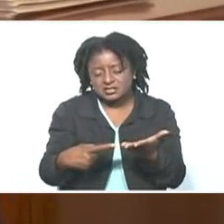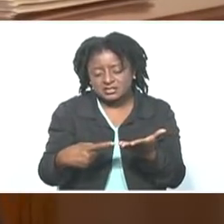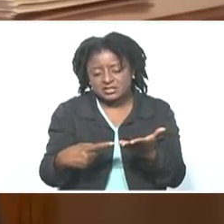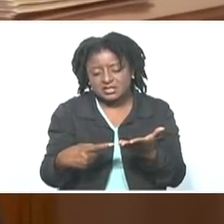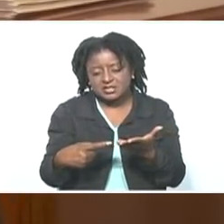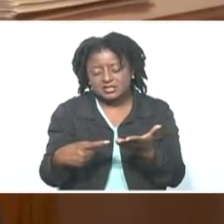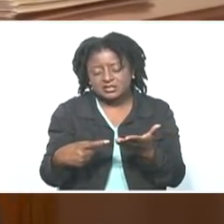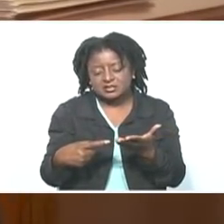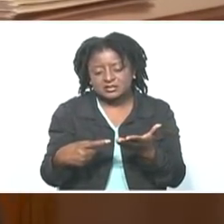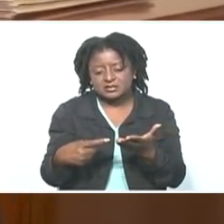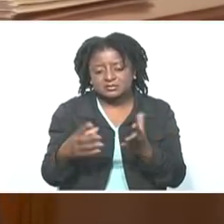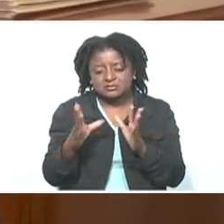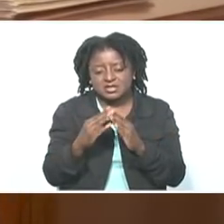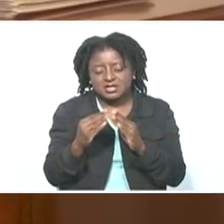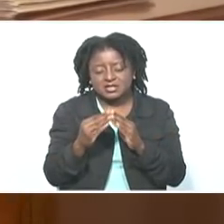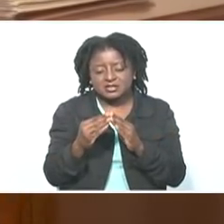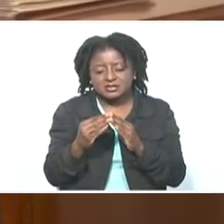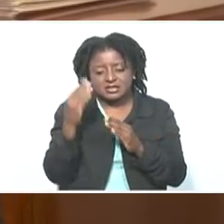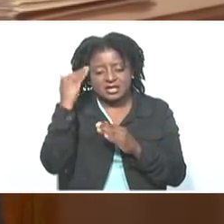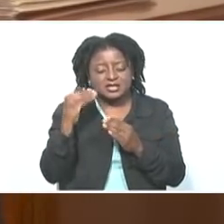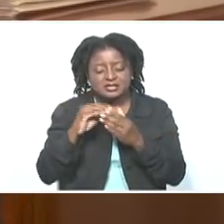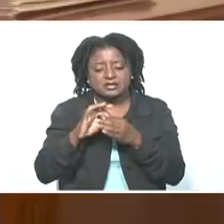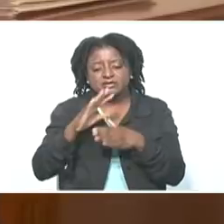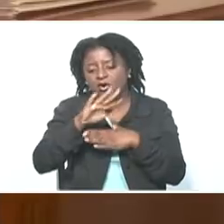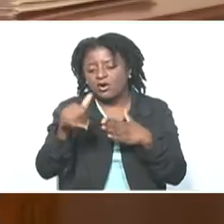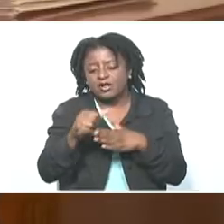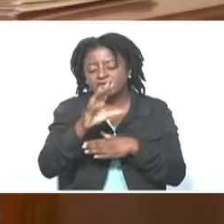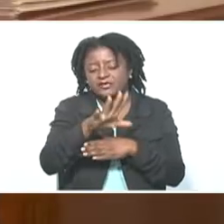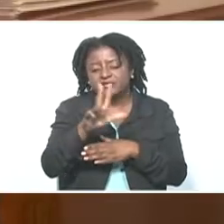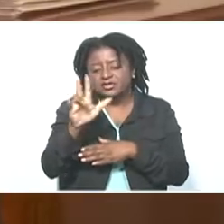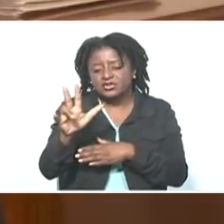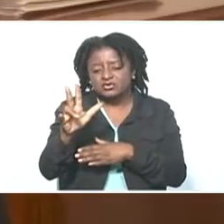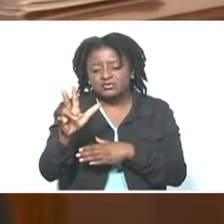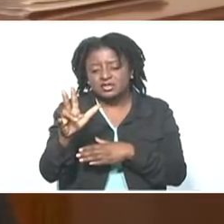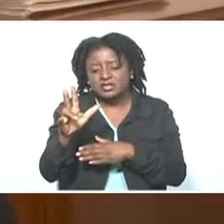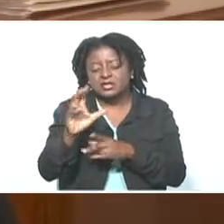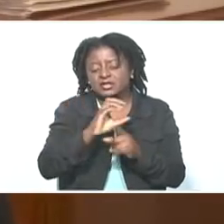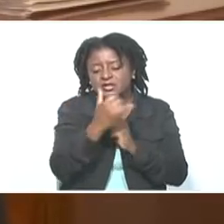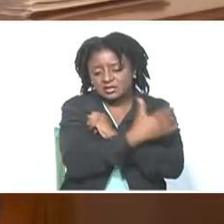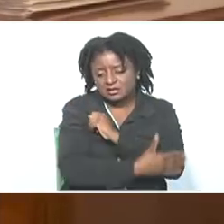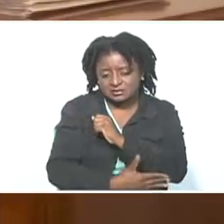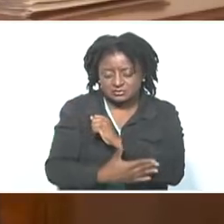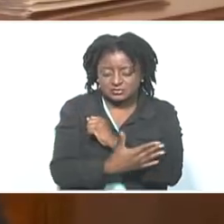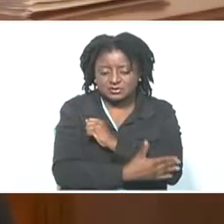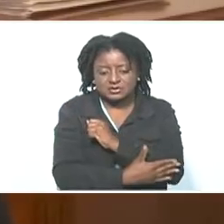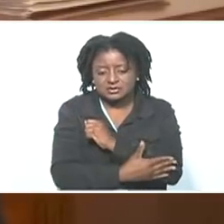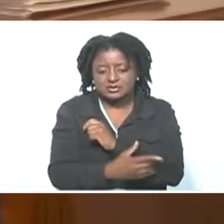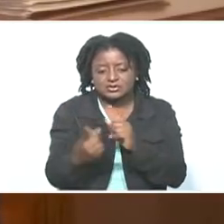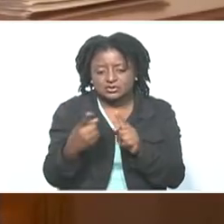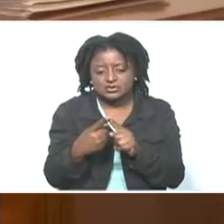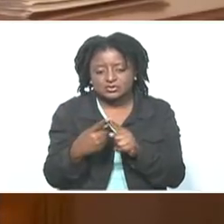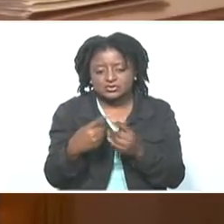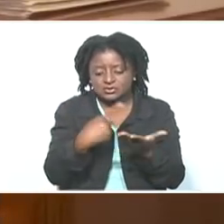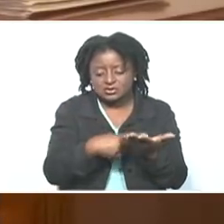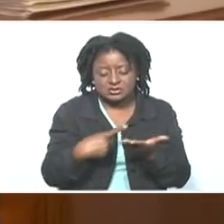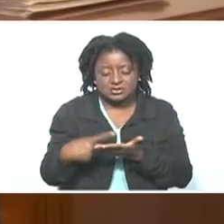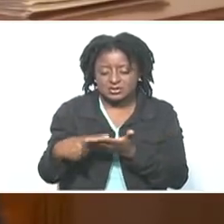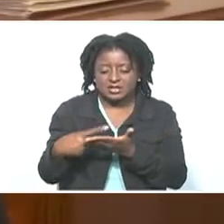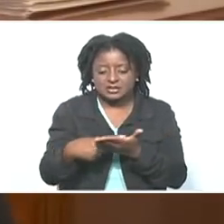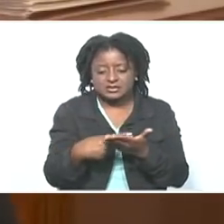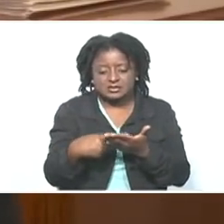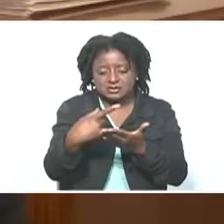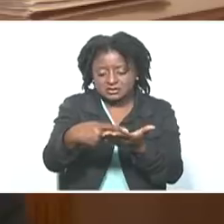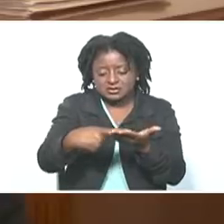all 53 states, that is representatives at the high end of all 53 states, to actually hash out details around the various